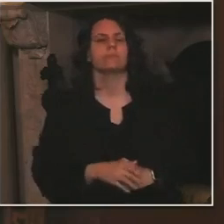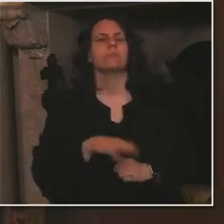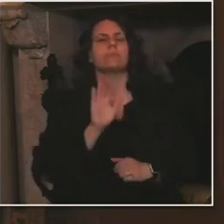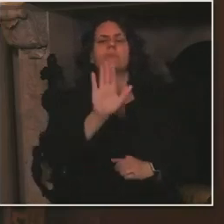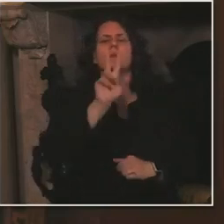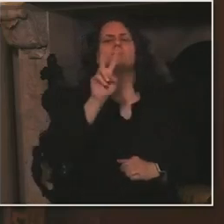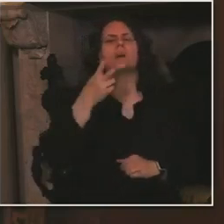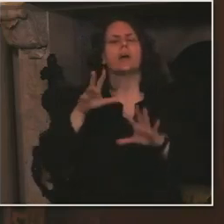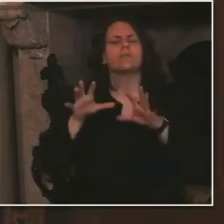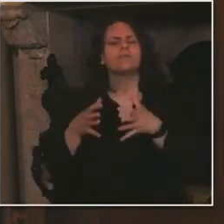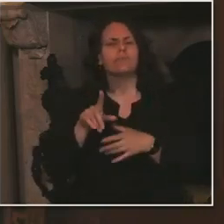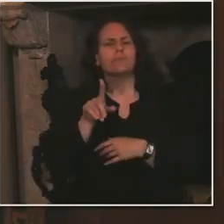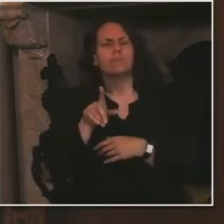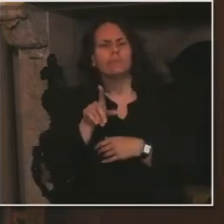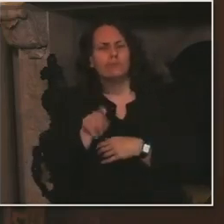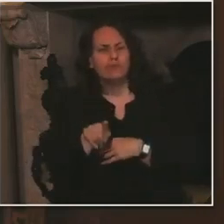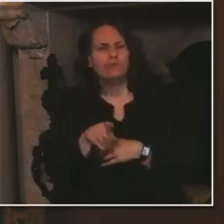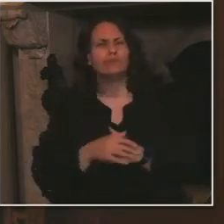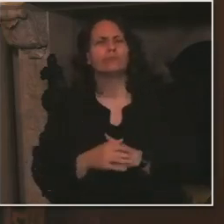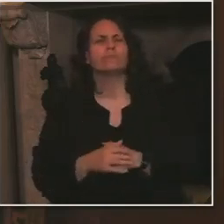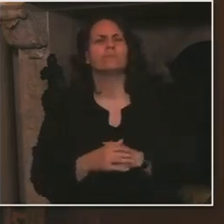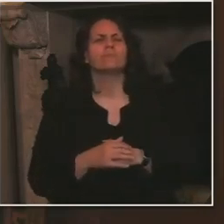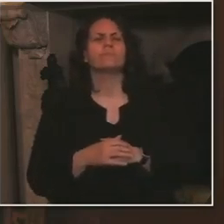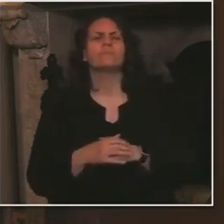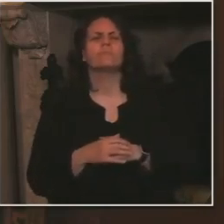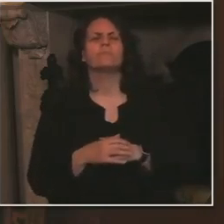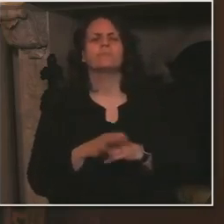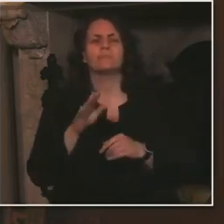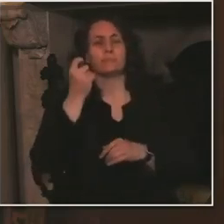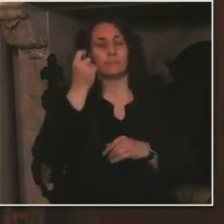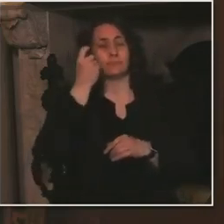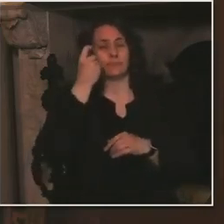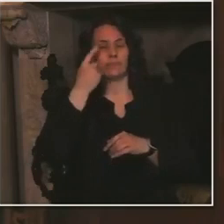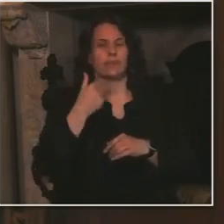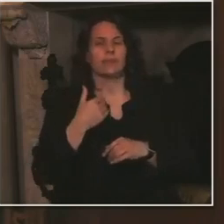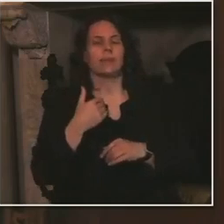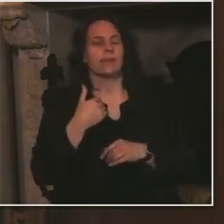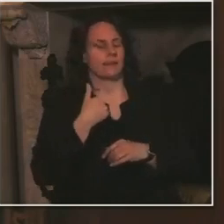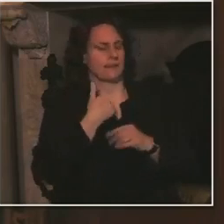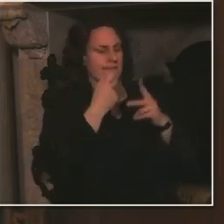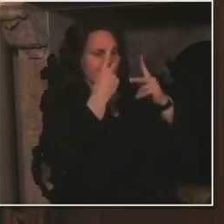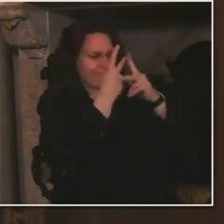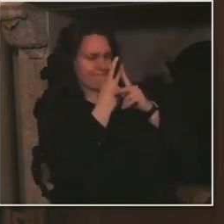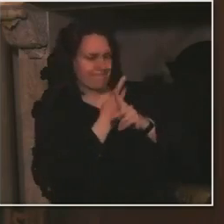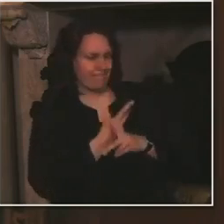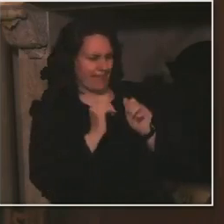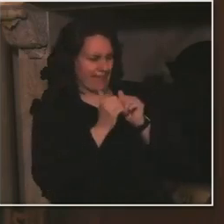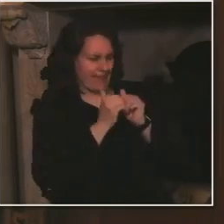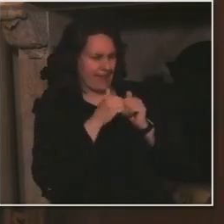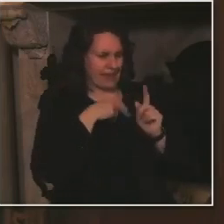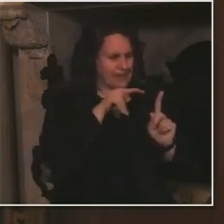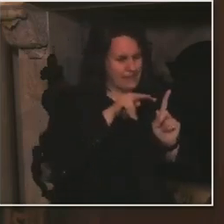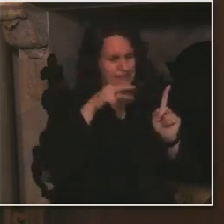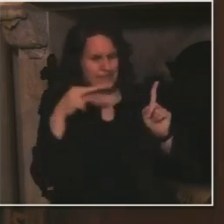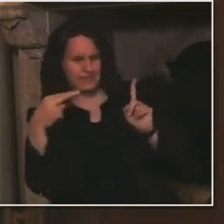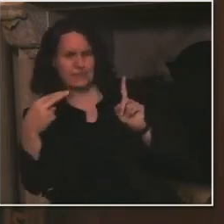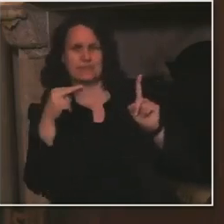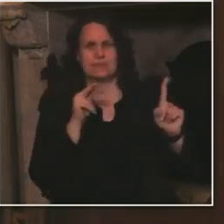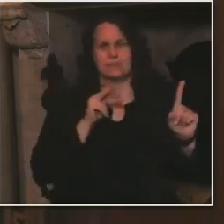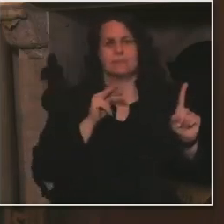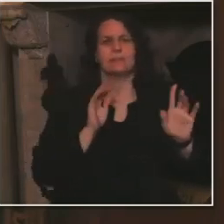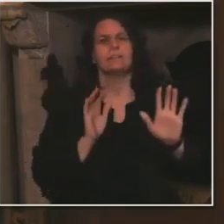comprehensive testing, there's a few strategies that we're trying to do to understand the true number of infections. One, as the